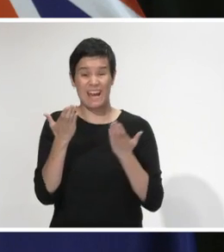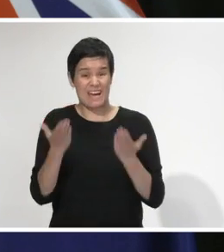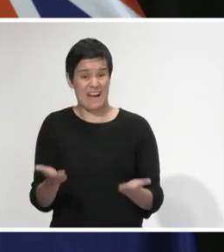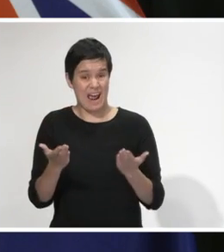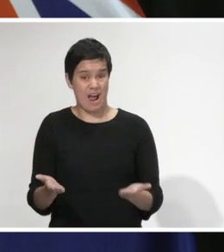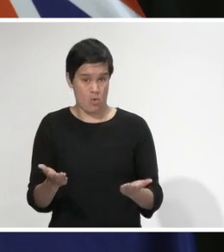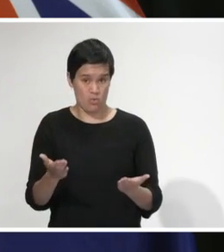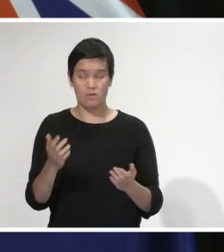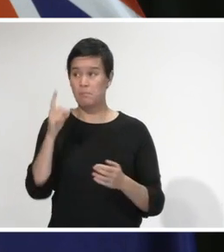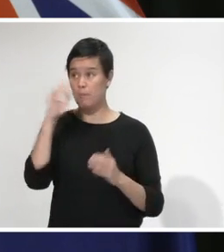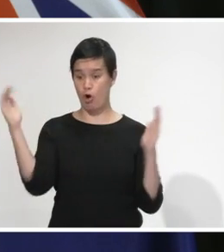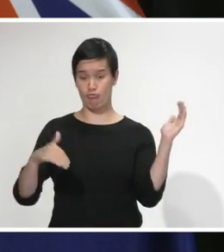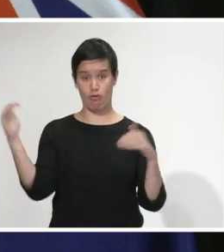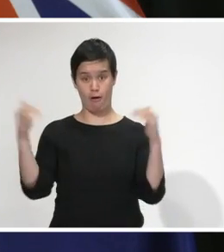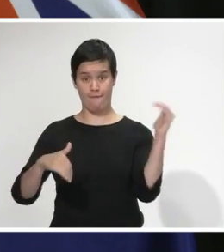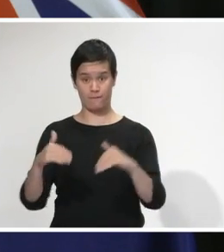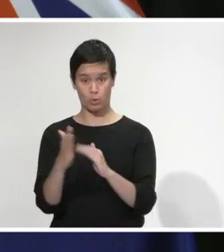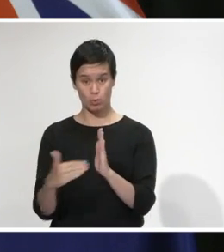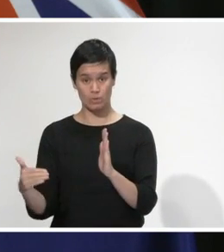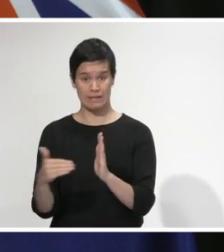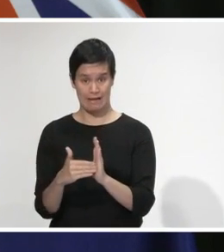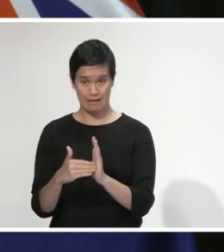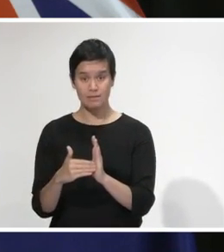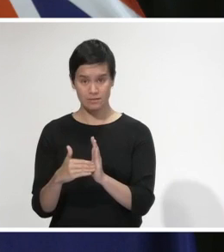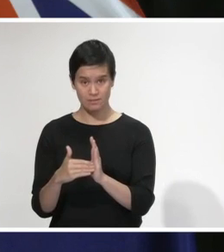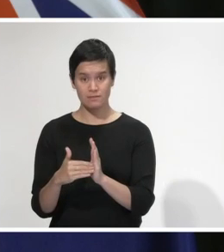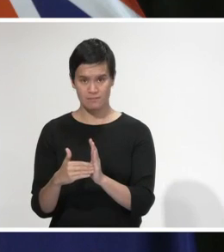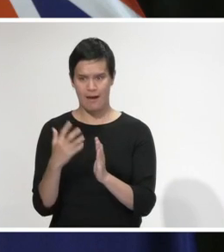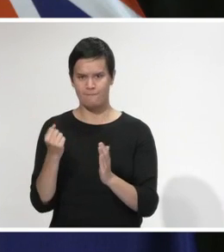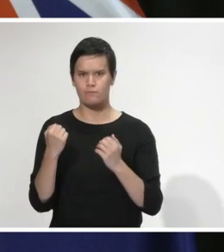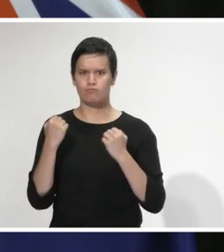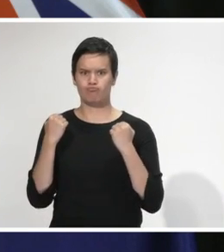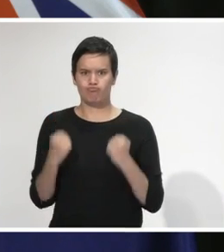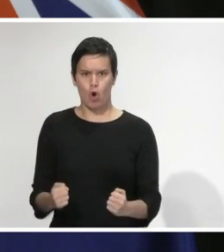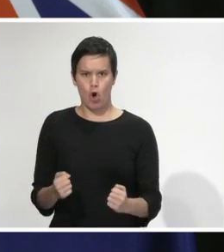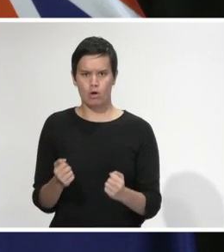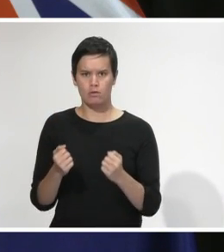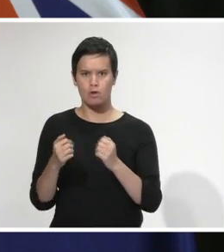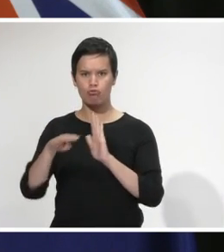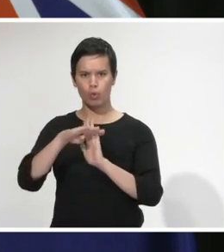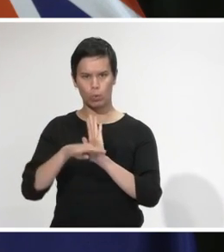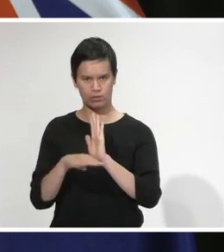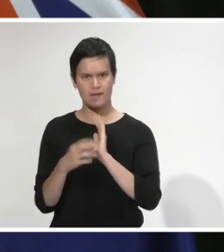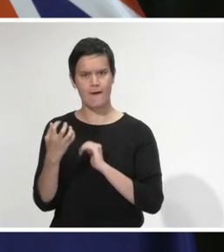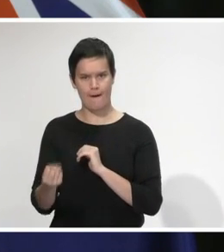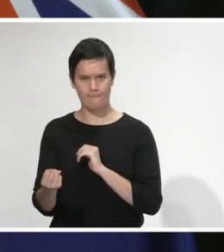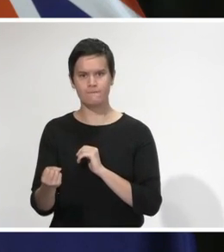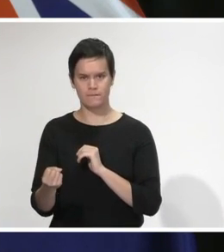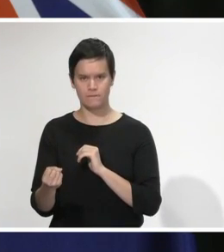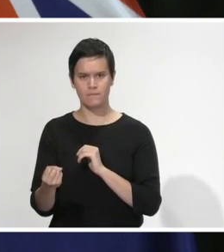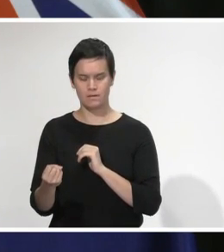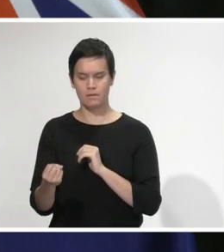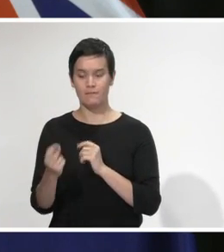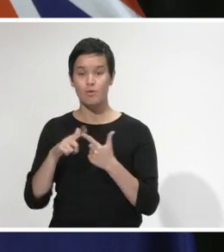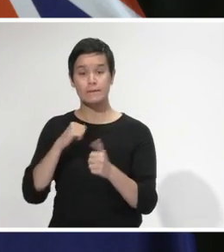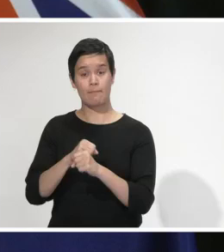in place with every person who travels in other than airline staff to going into 14